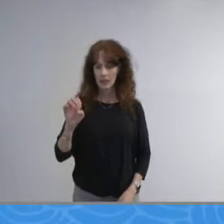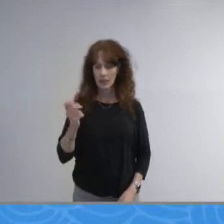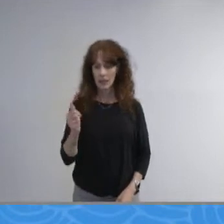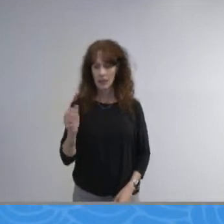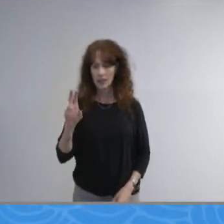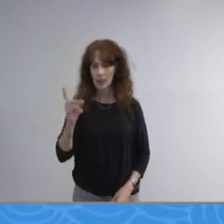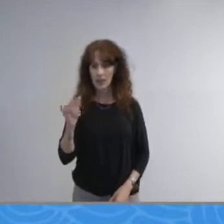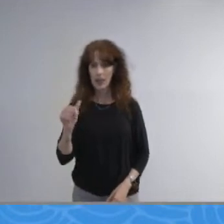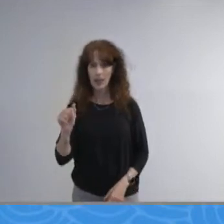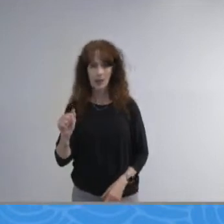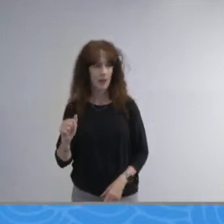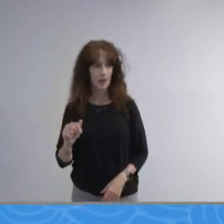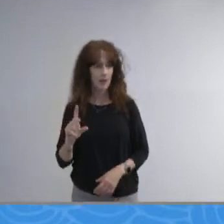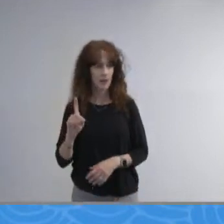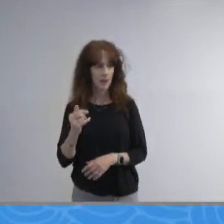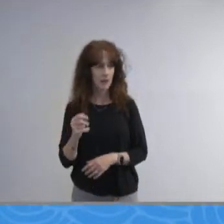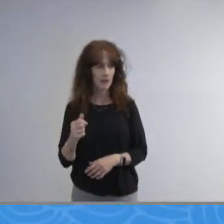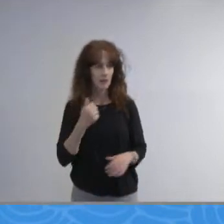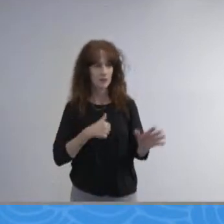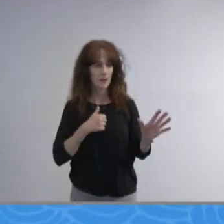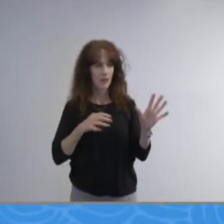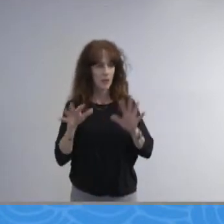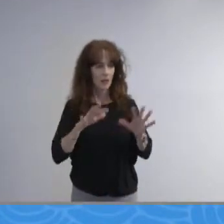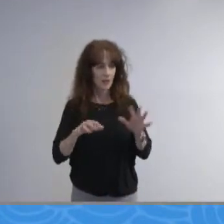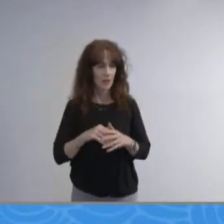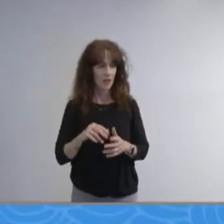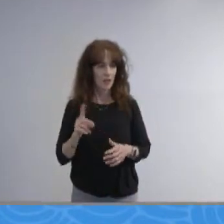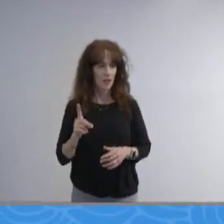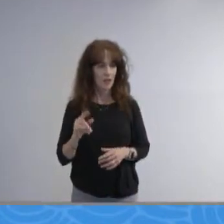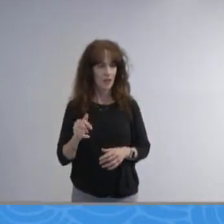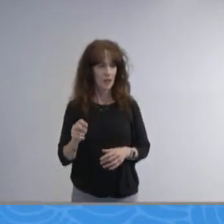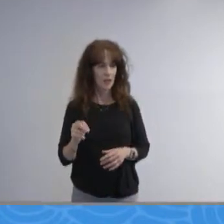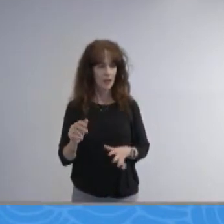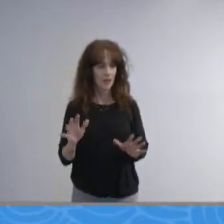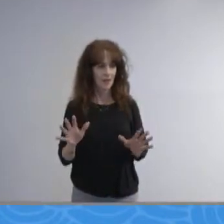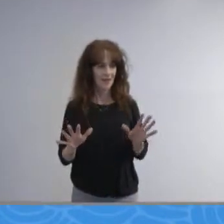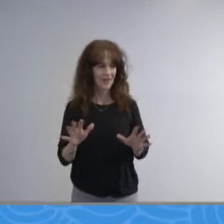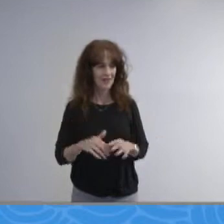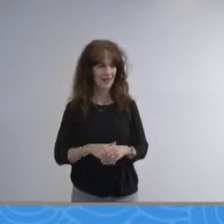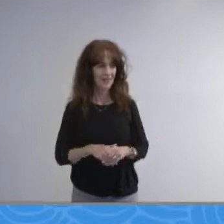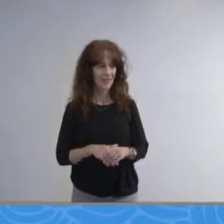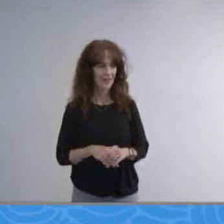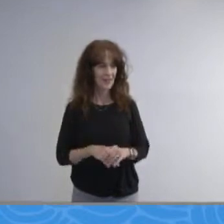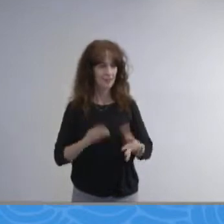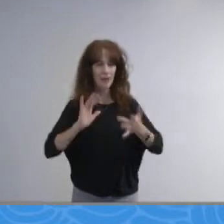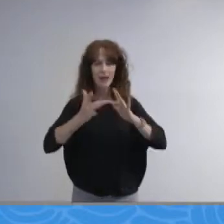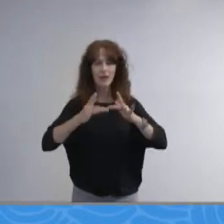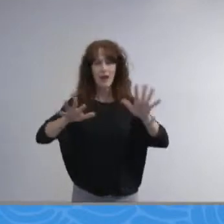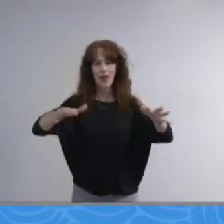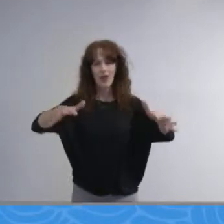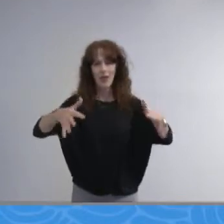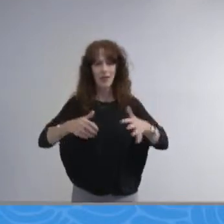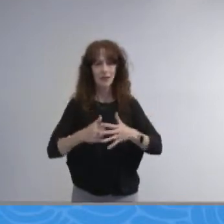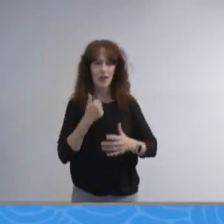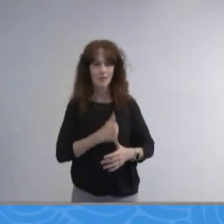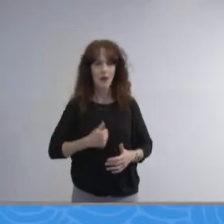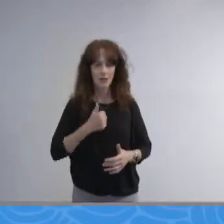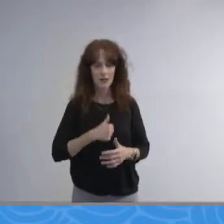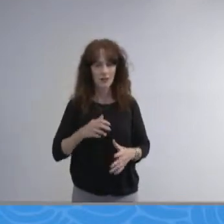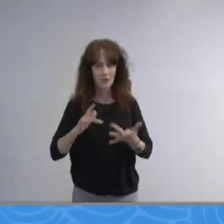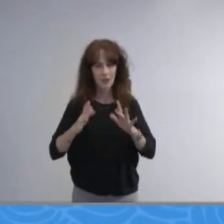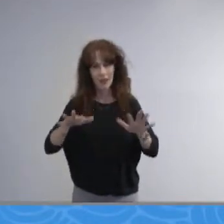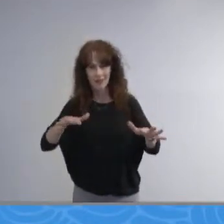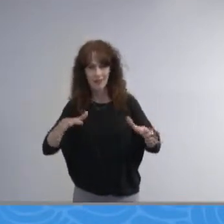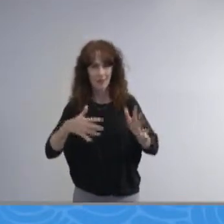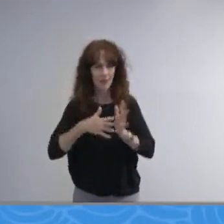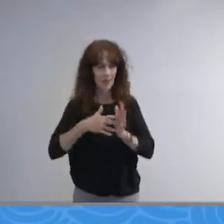Okay. Oh, sorry about that. Okay. My internet's a little unstable, so I do apologize for that.